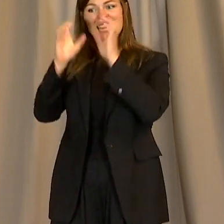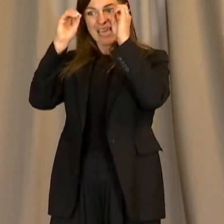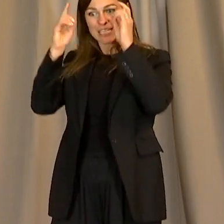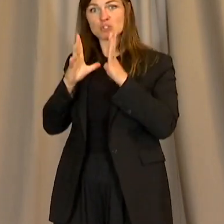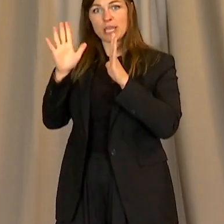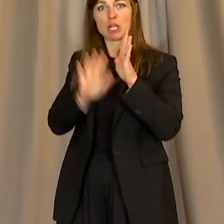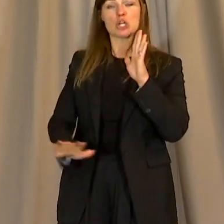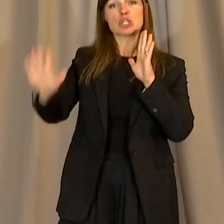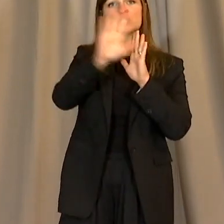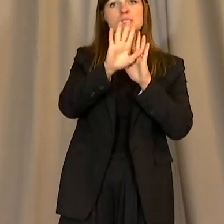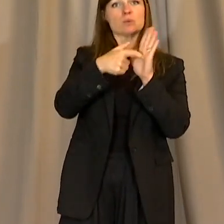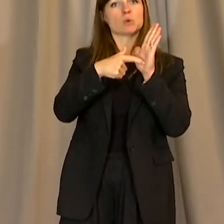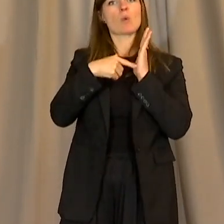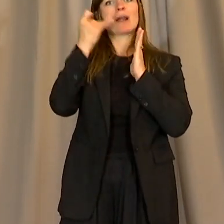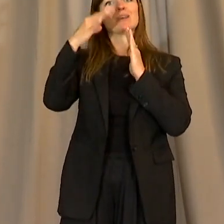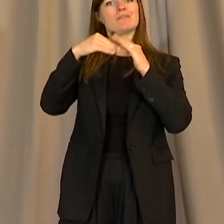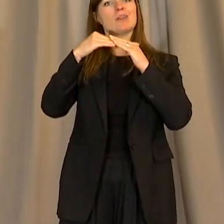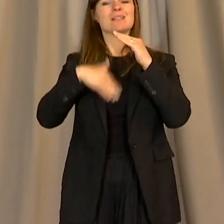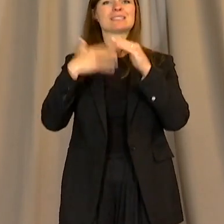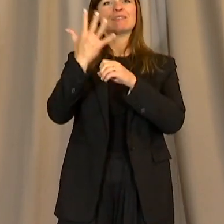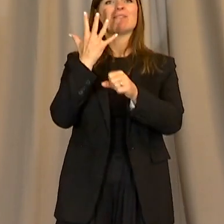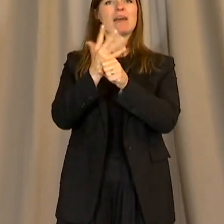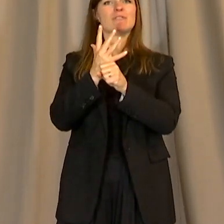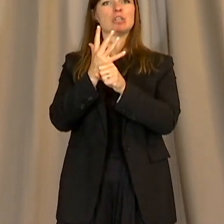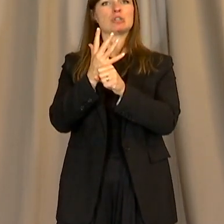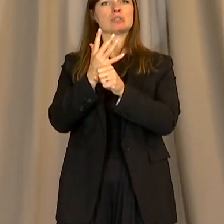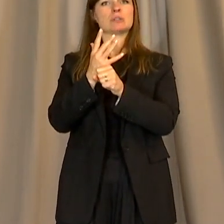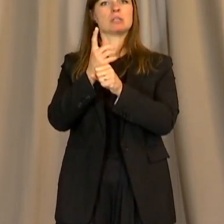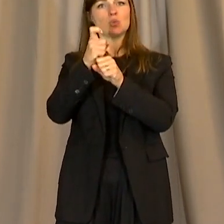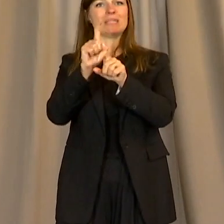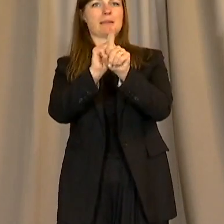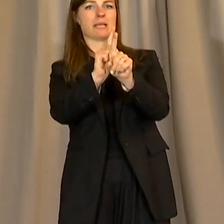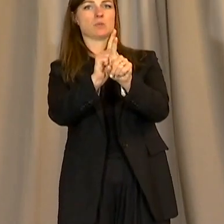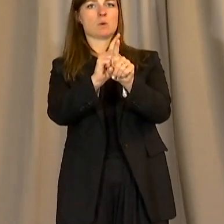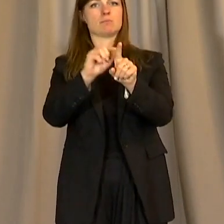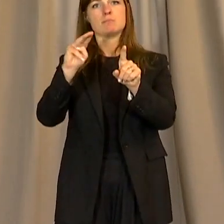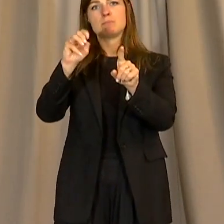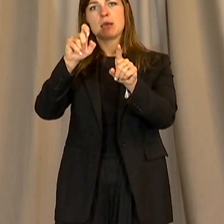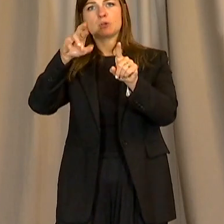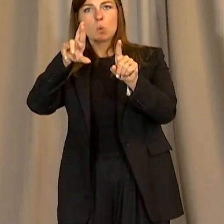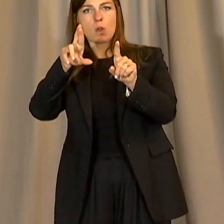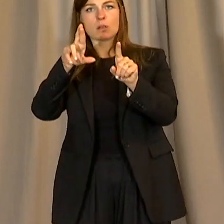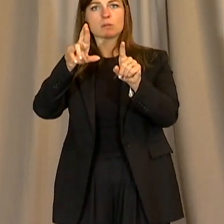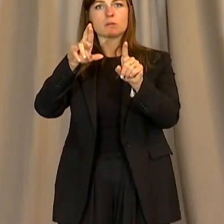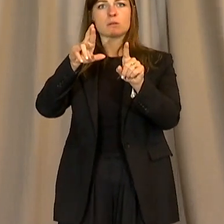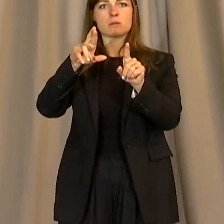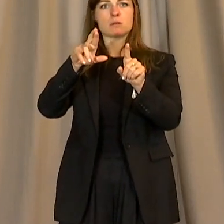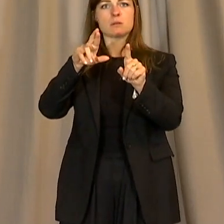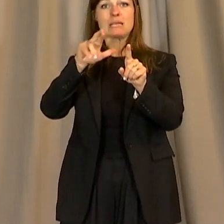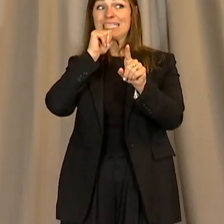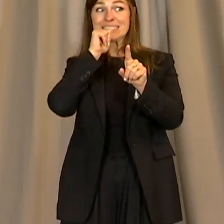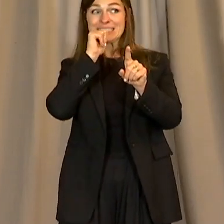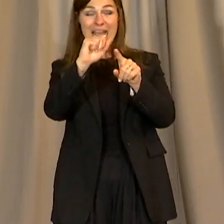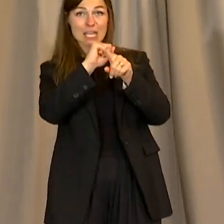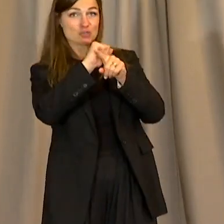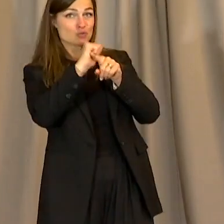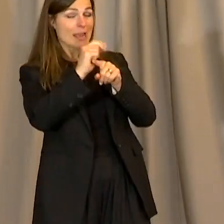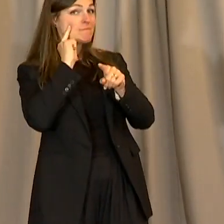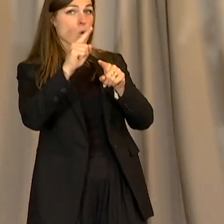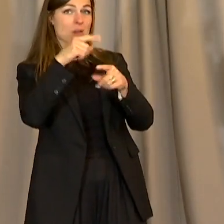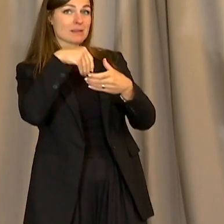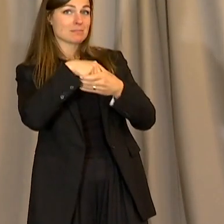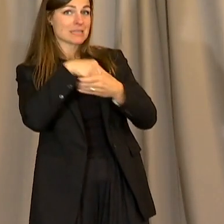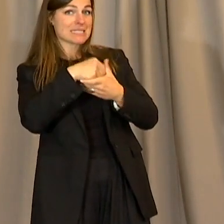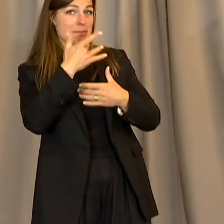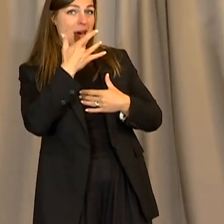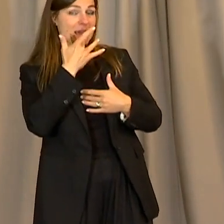you are less than 5 years that you have a mentor. It's not mandatory that you are trained in implicit bias